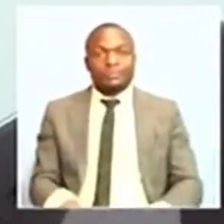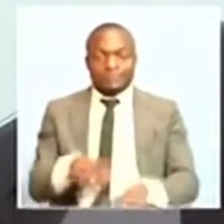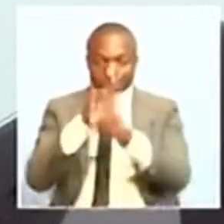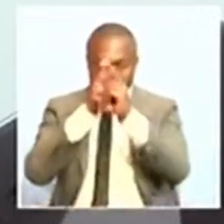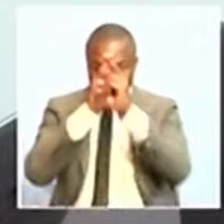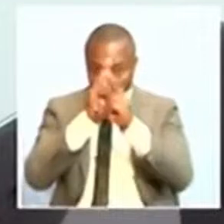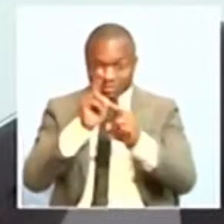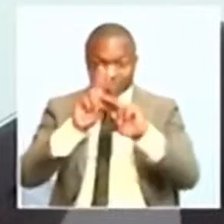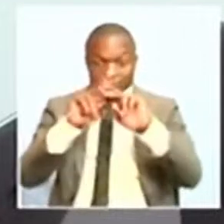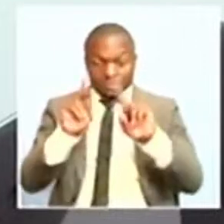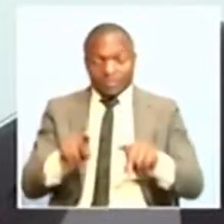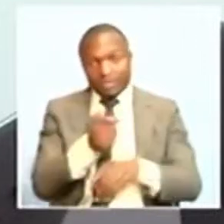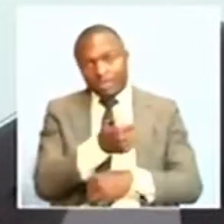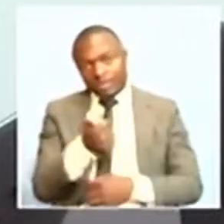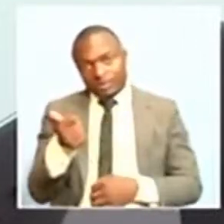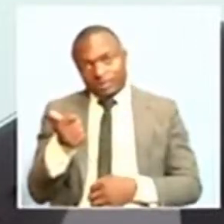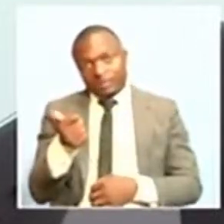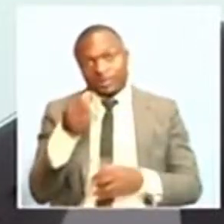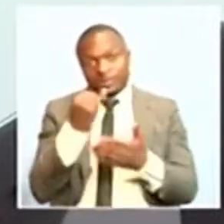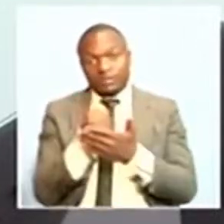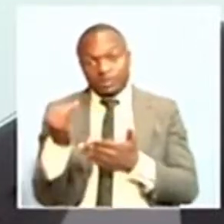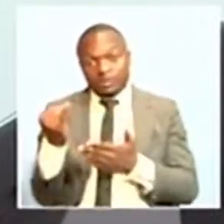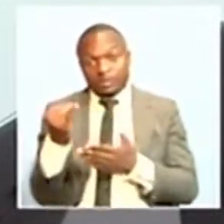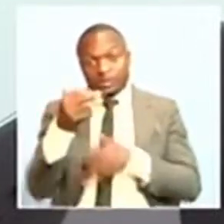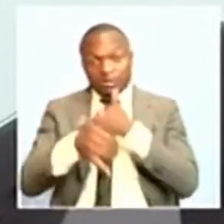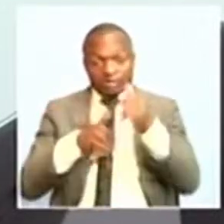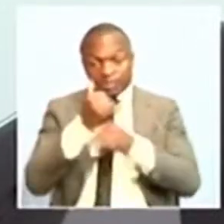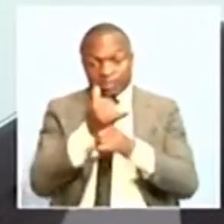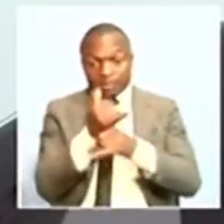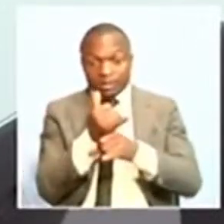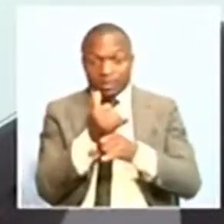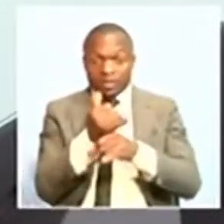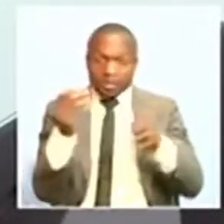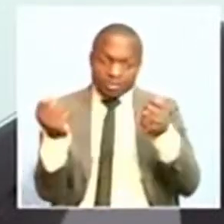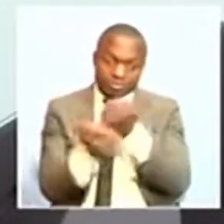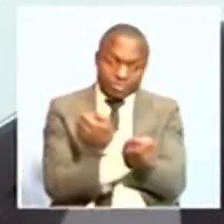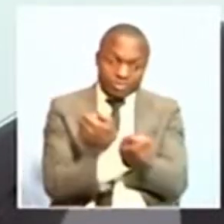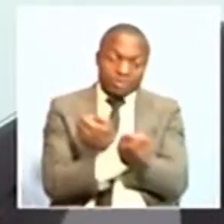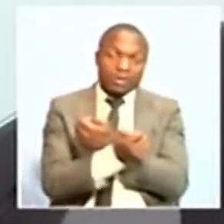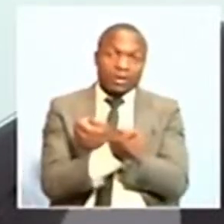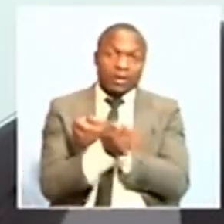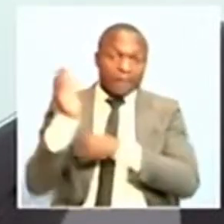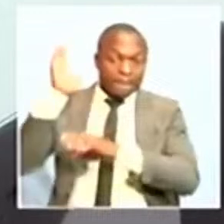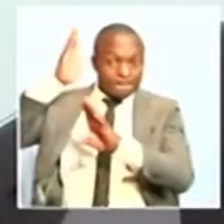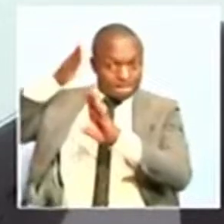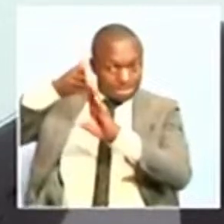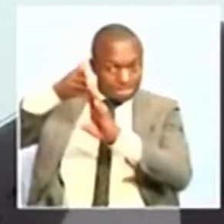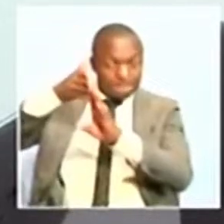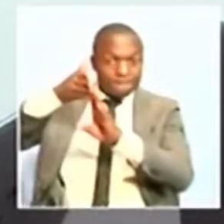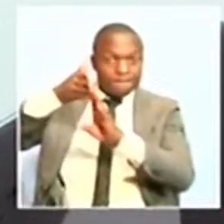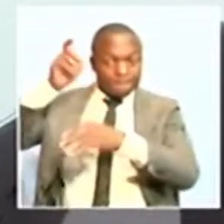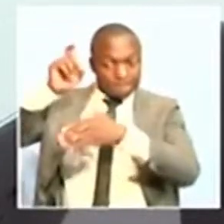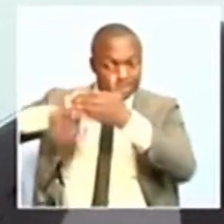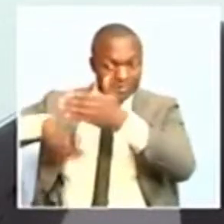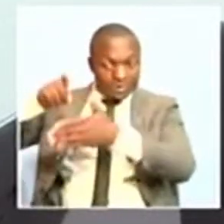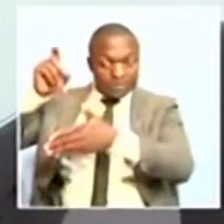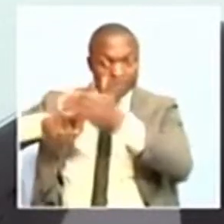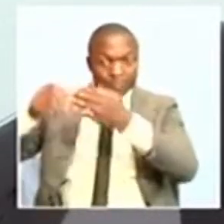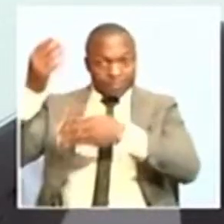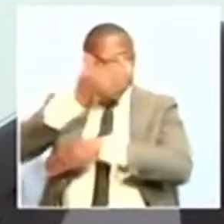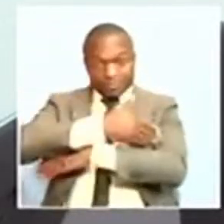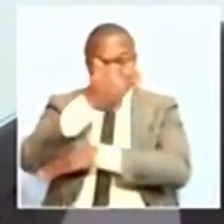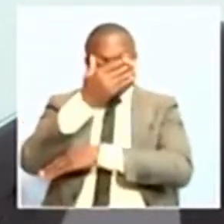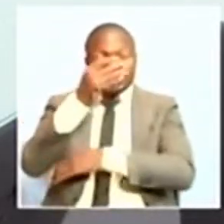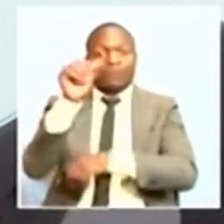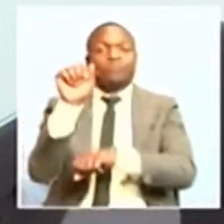Honorable Chair, the other issue is that the annual adjustment of specific duty, of specific excise duty for motor